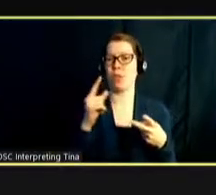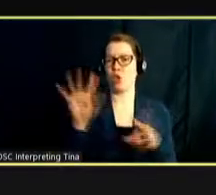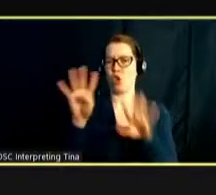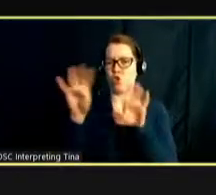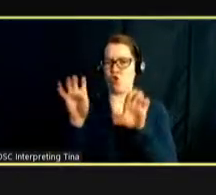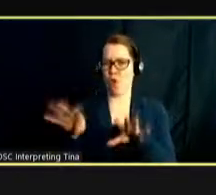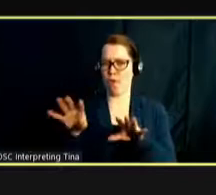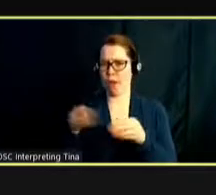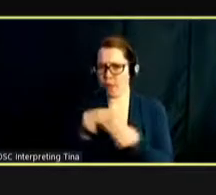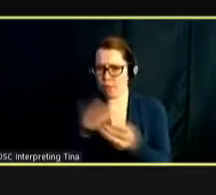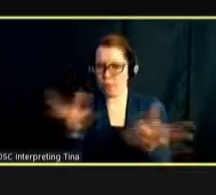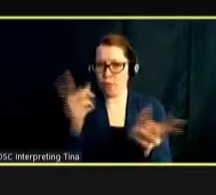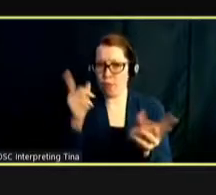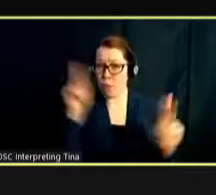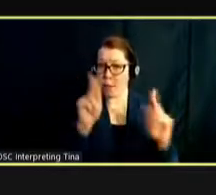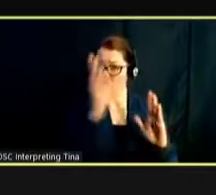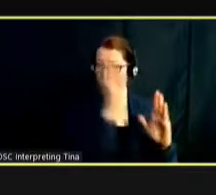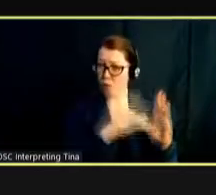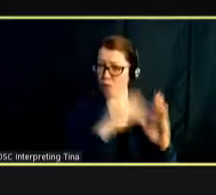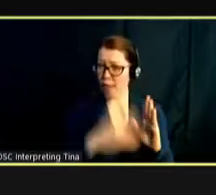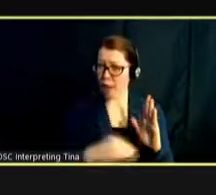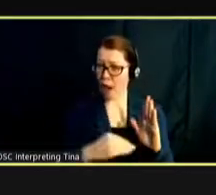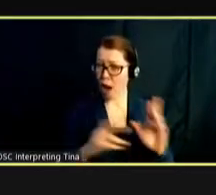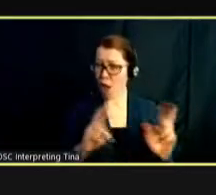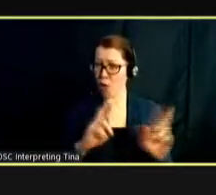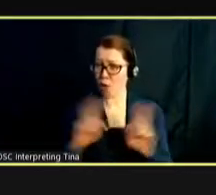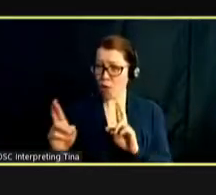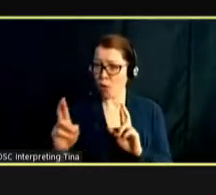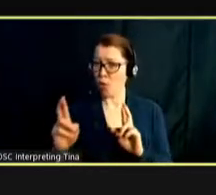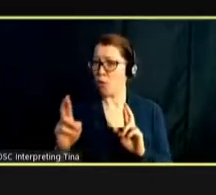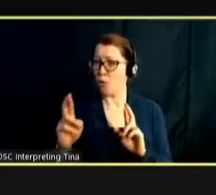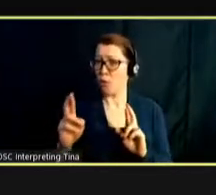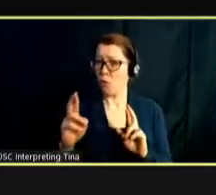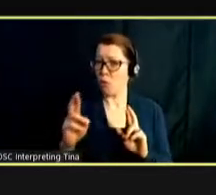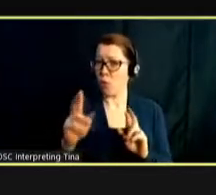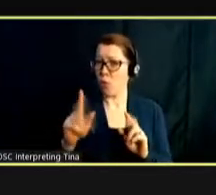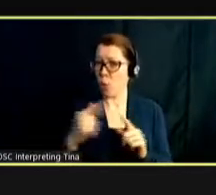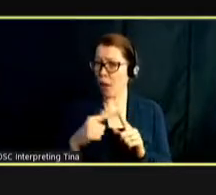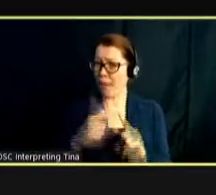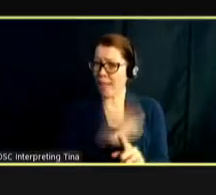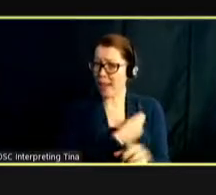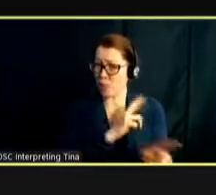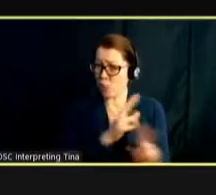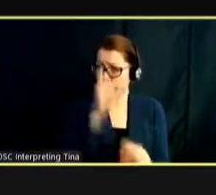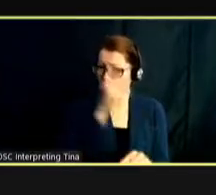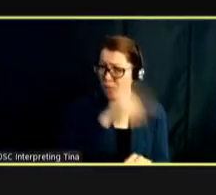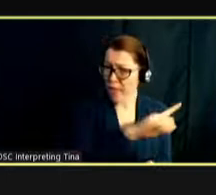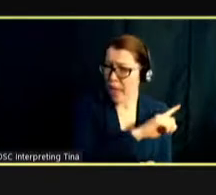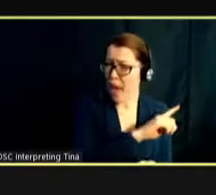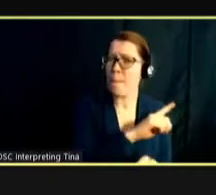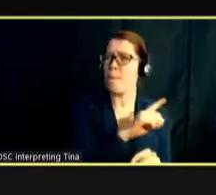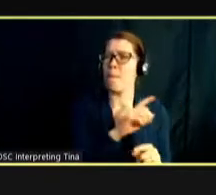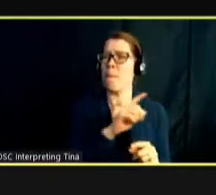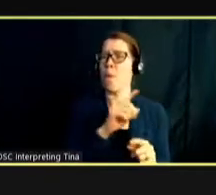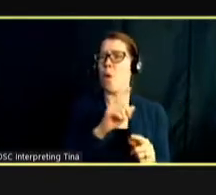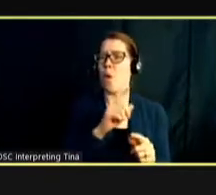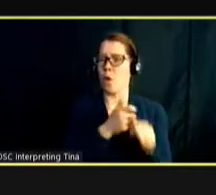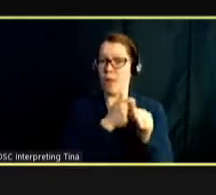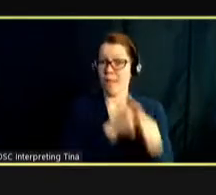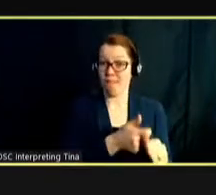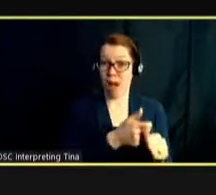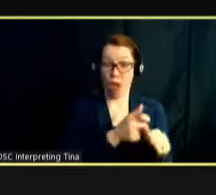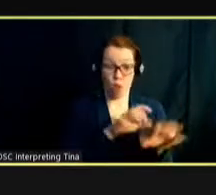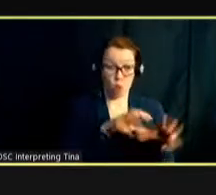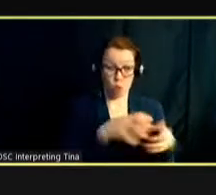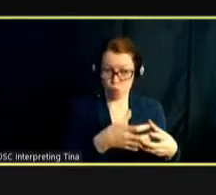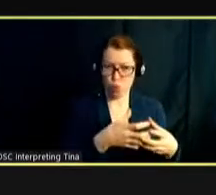this just for people to fill out when it does, for when the vaccine is available for them and when they, you know, do follow in that group? And